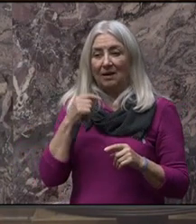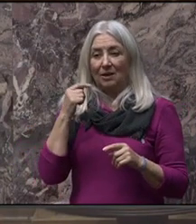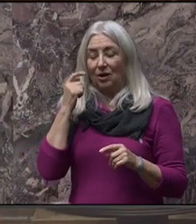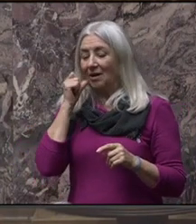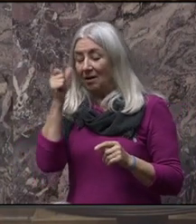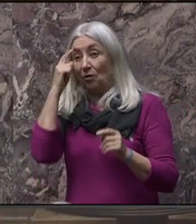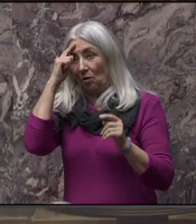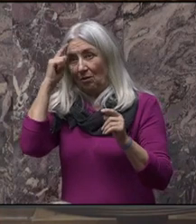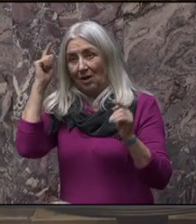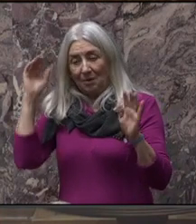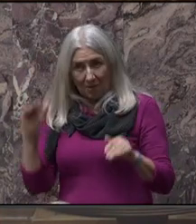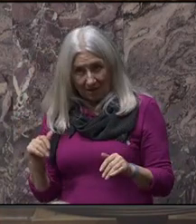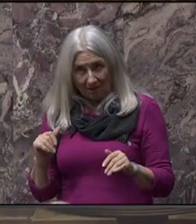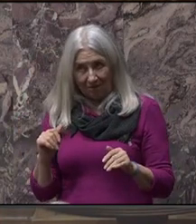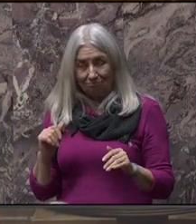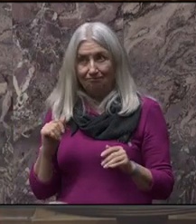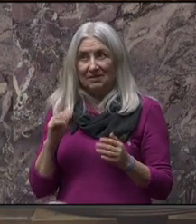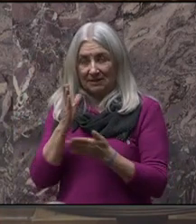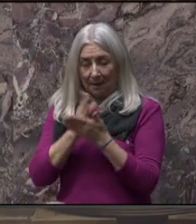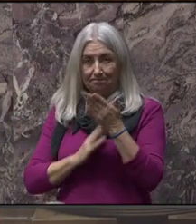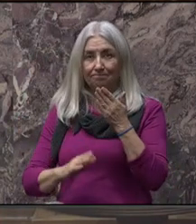created challenging conditions.